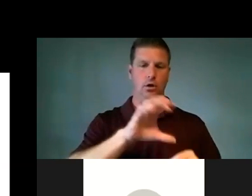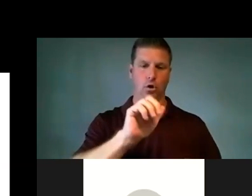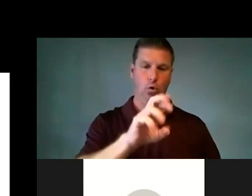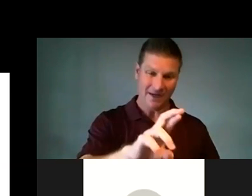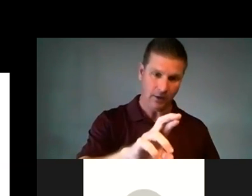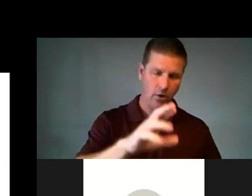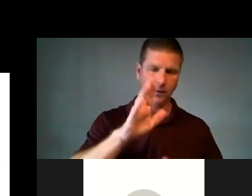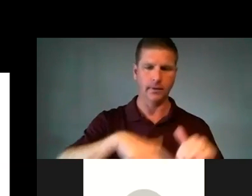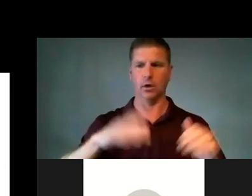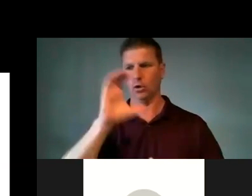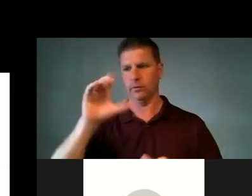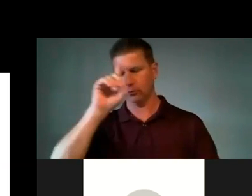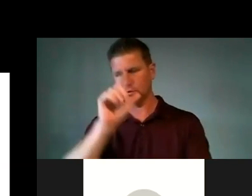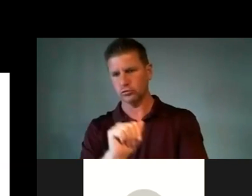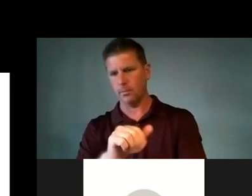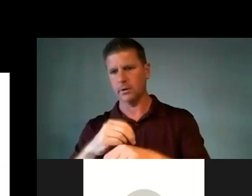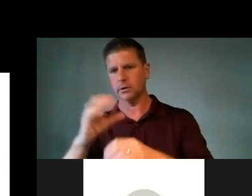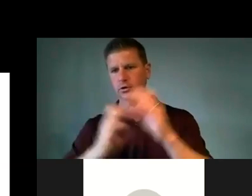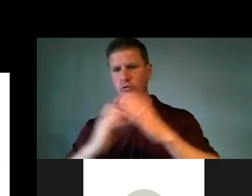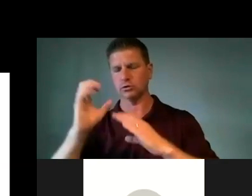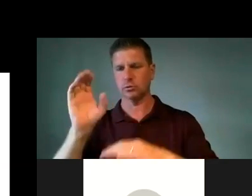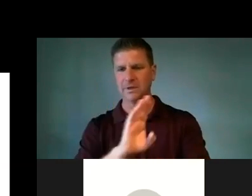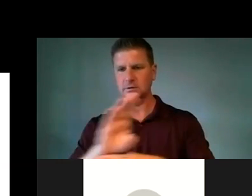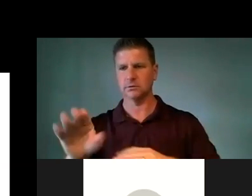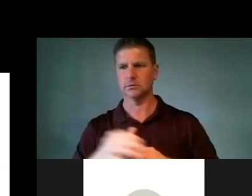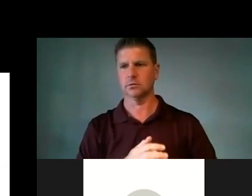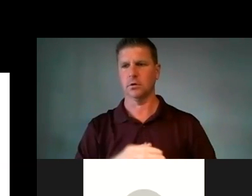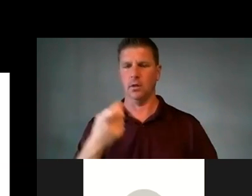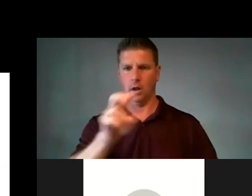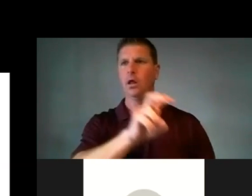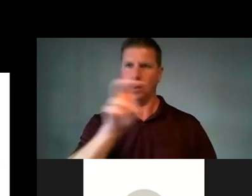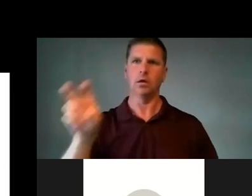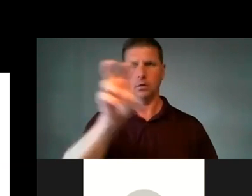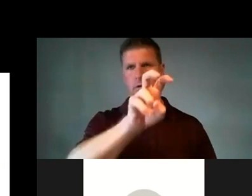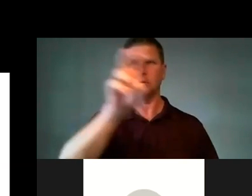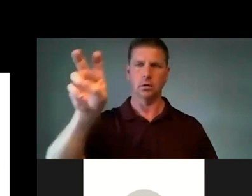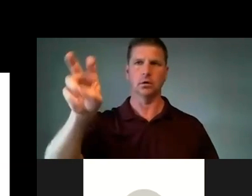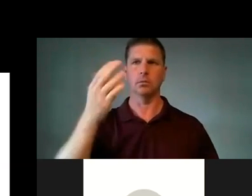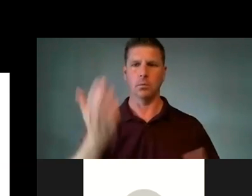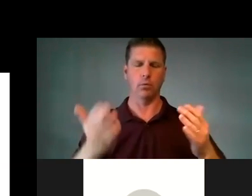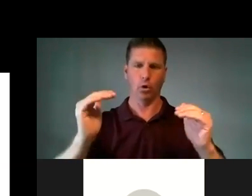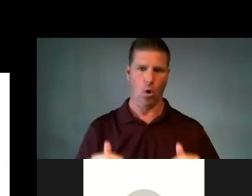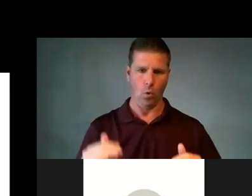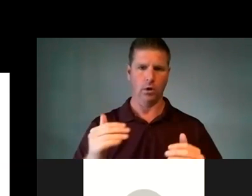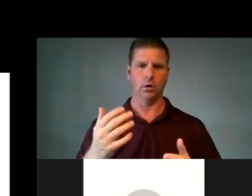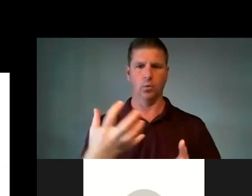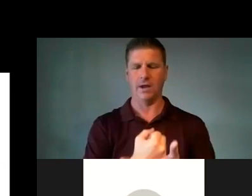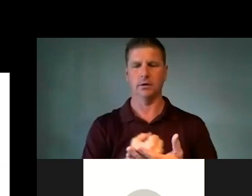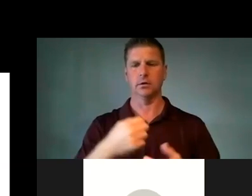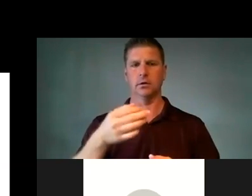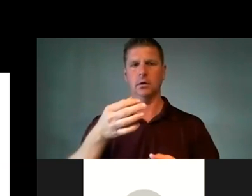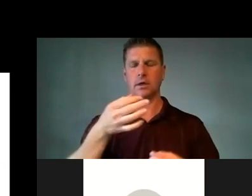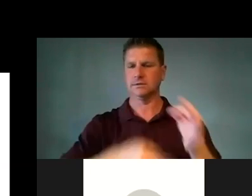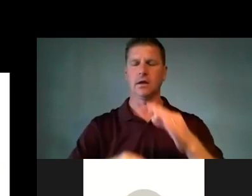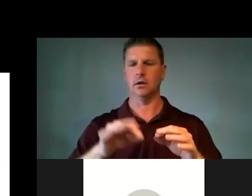for a job in the construction industry and probably hop from project to project and probably get lower wages than if they ended